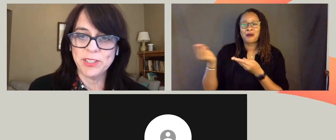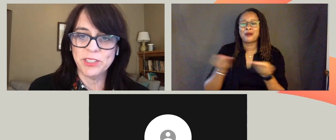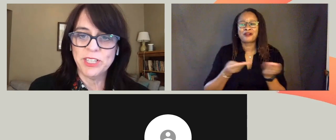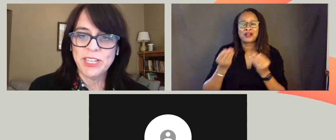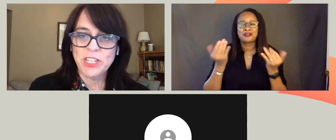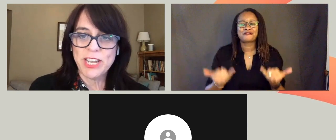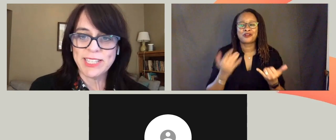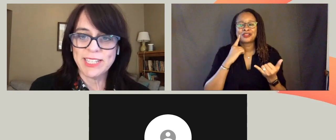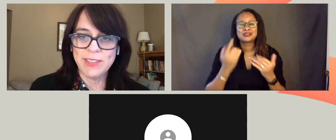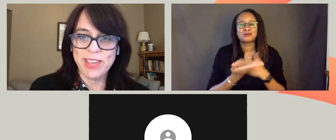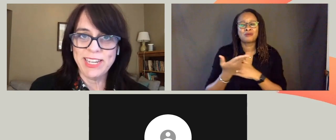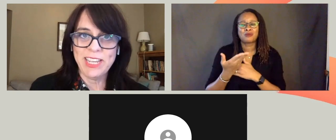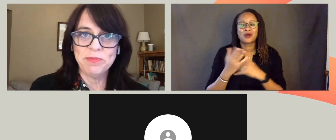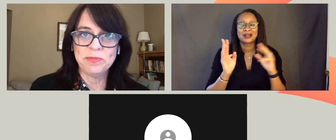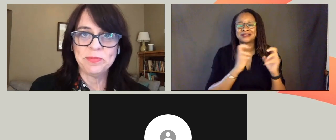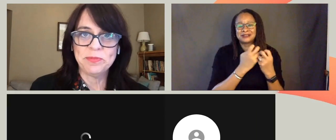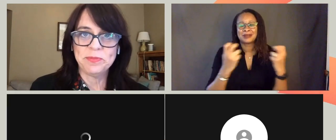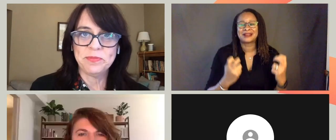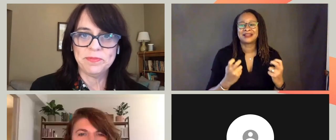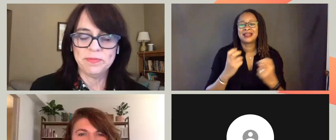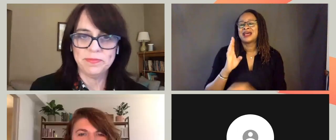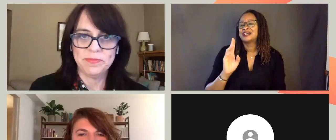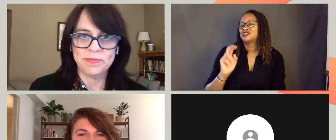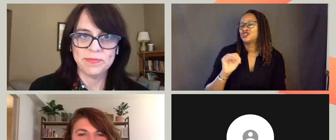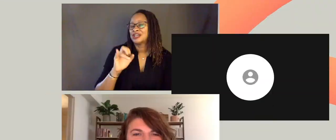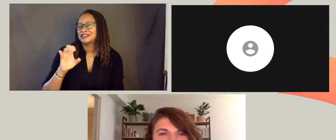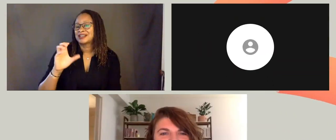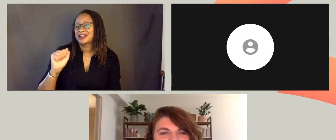morning's panel, Jessica Devaney.